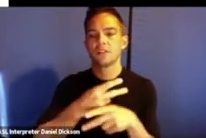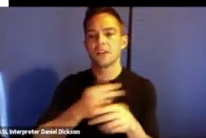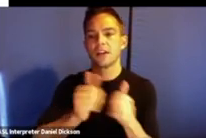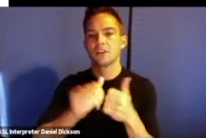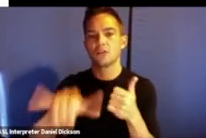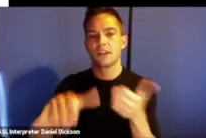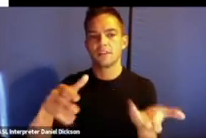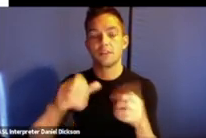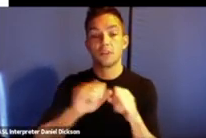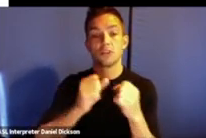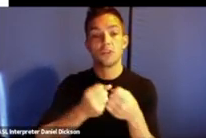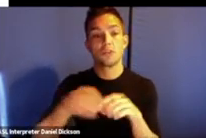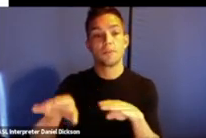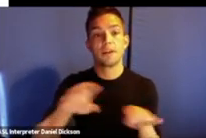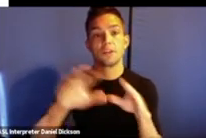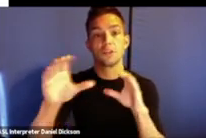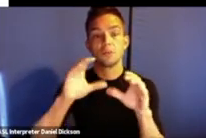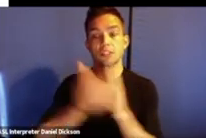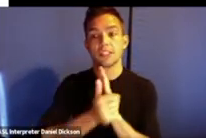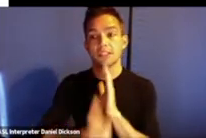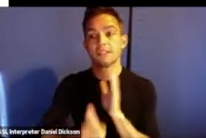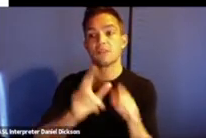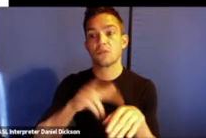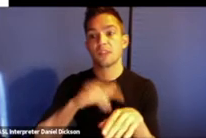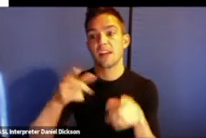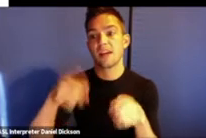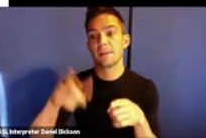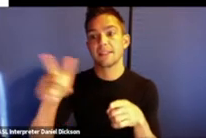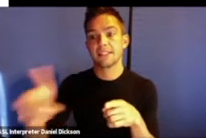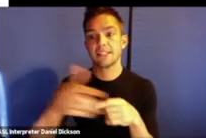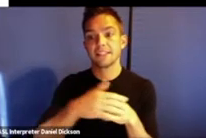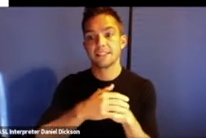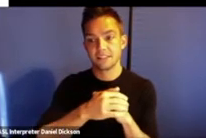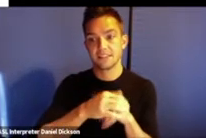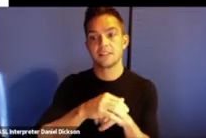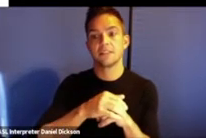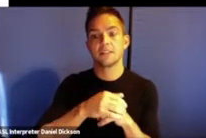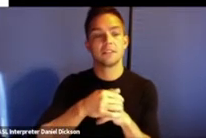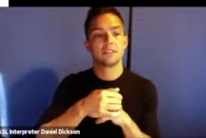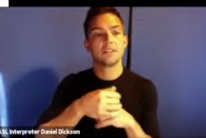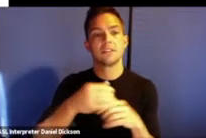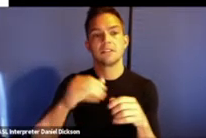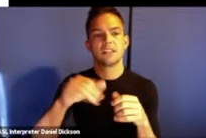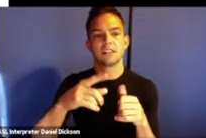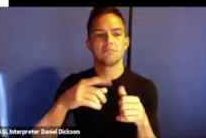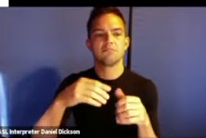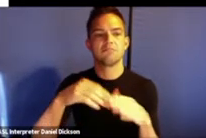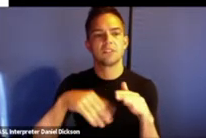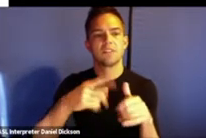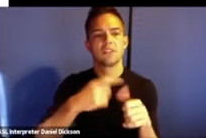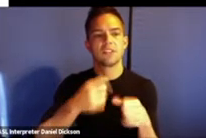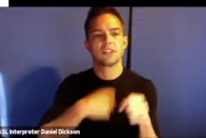social and behavioral communication skills, of course, that happens later, but definitely within the first year of life. So looking at